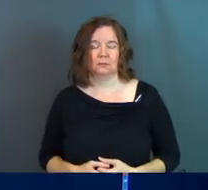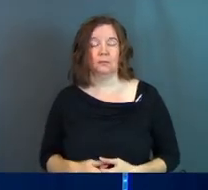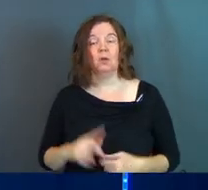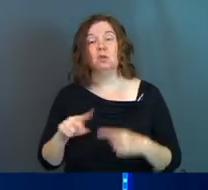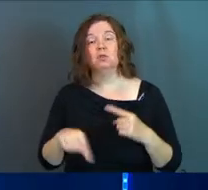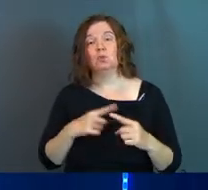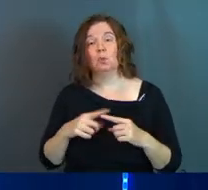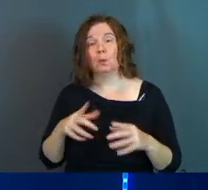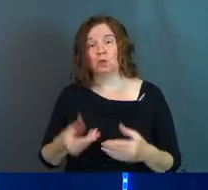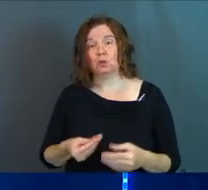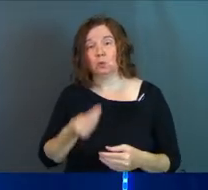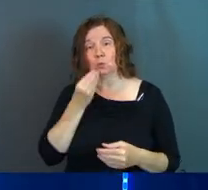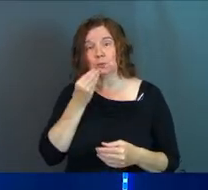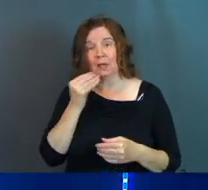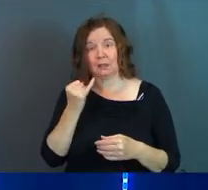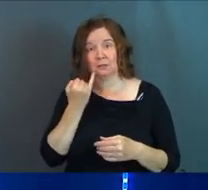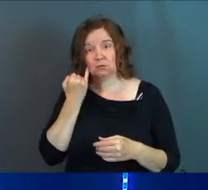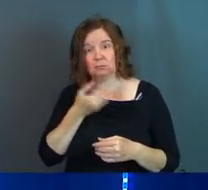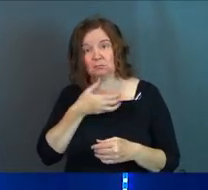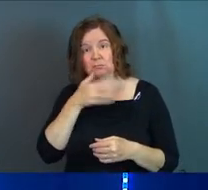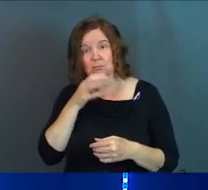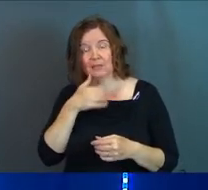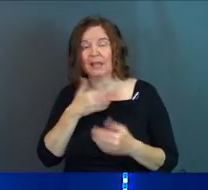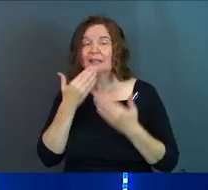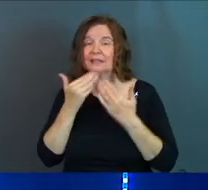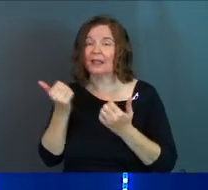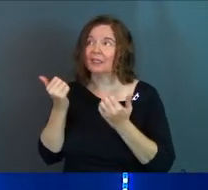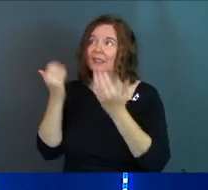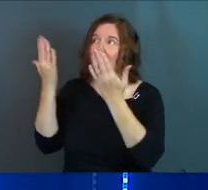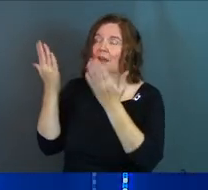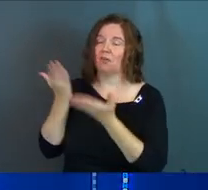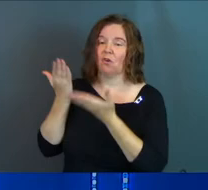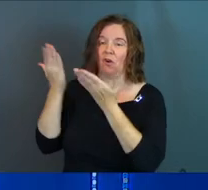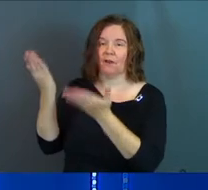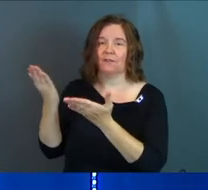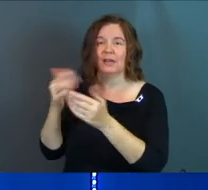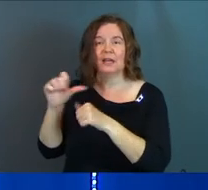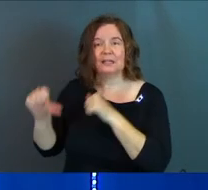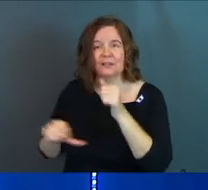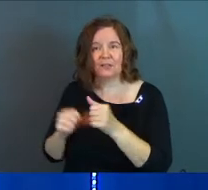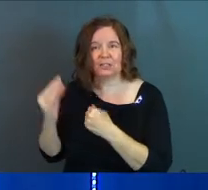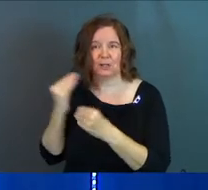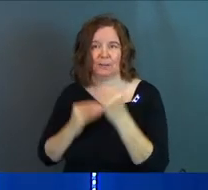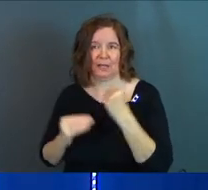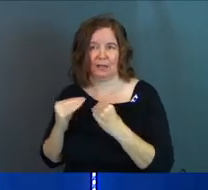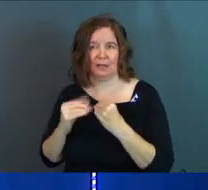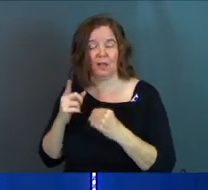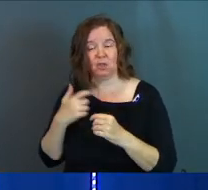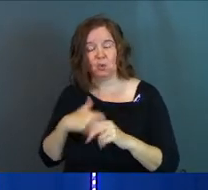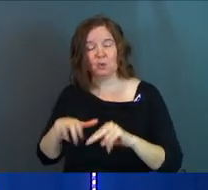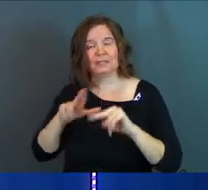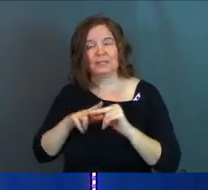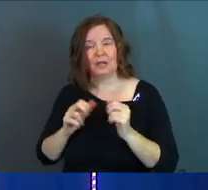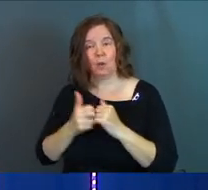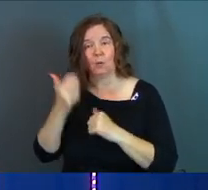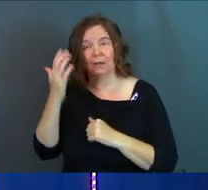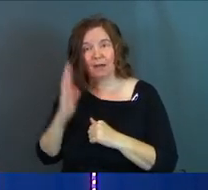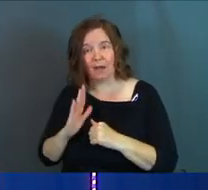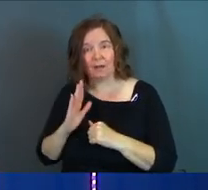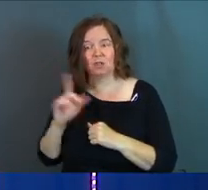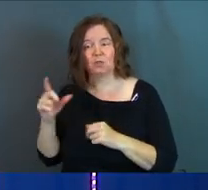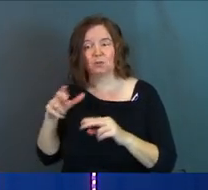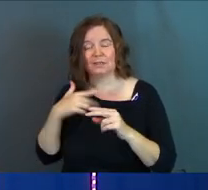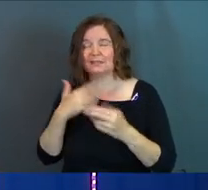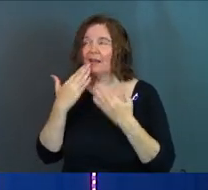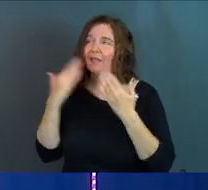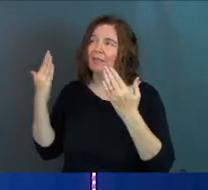So when you take this, it's a thank offering. And it's a fellowship meal. And you get to sit down with God. And